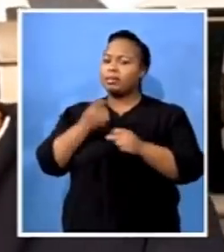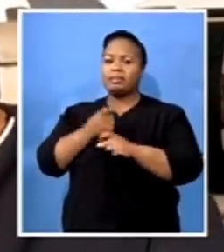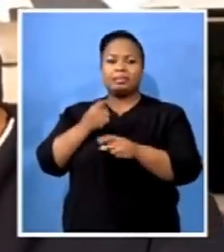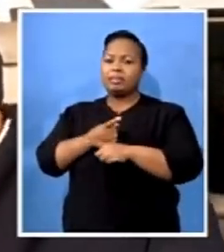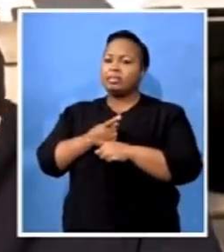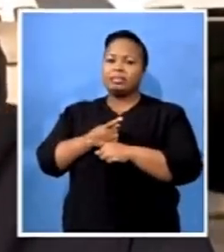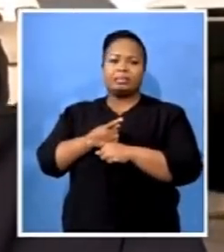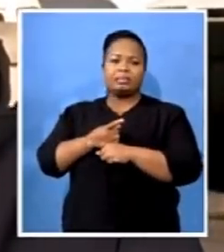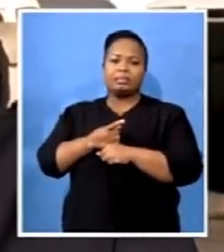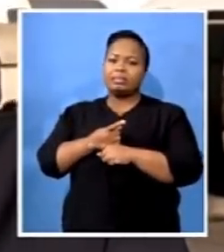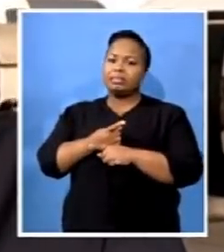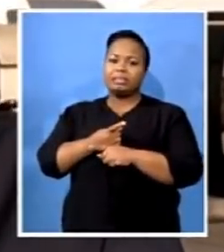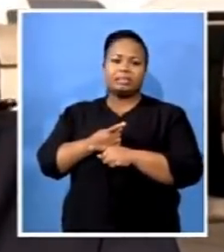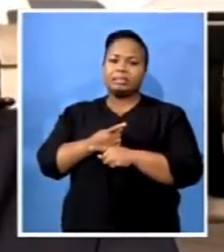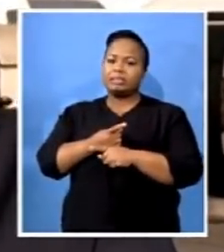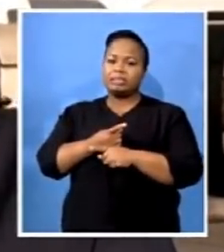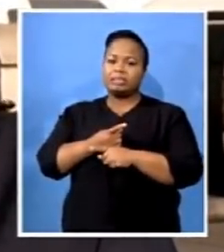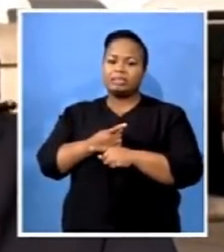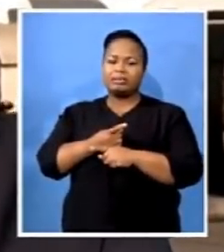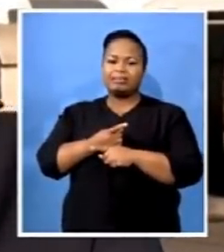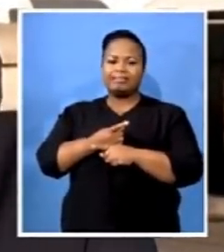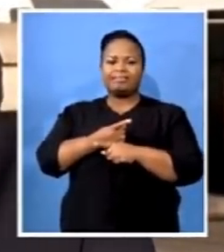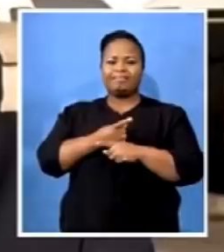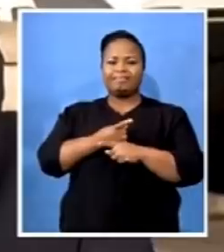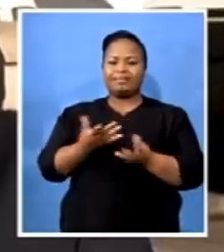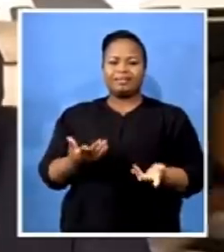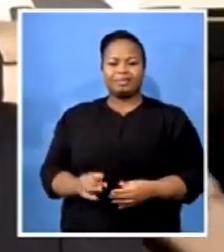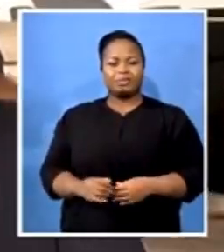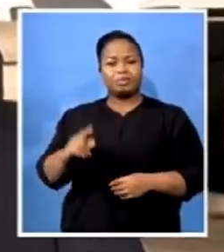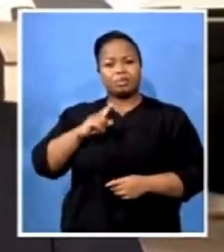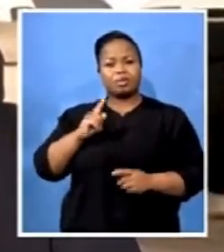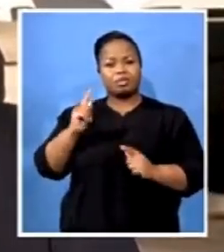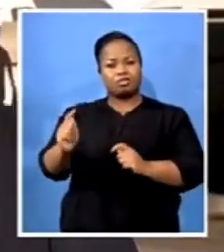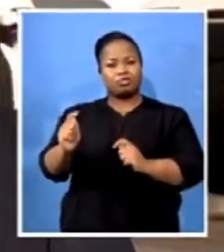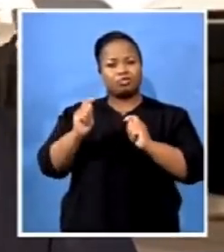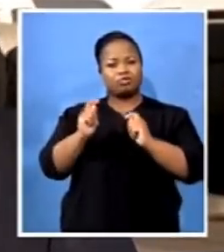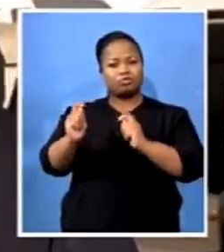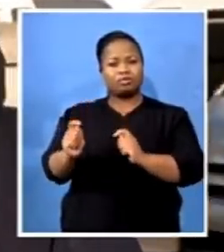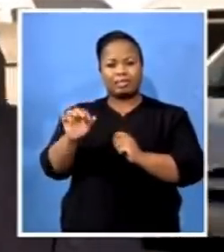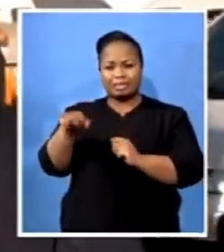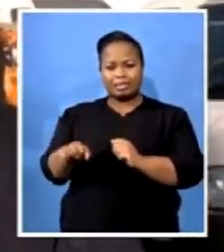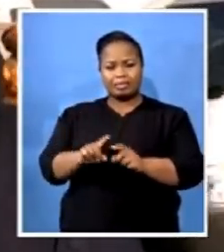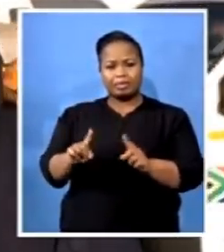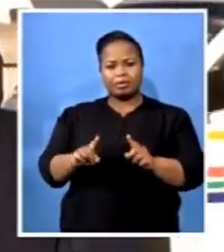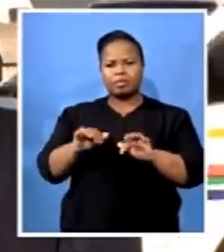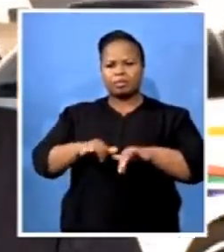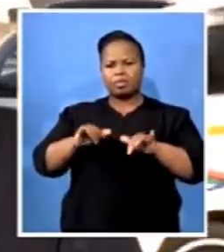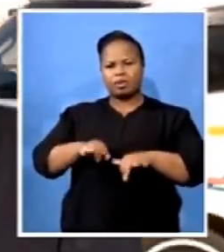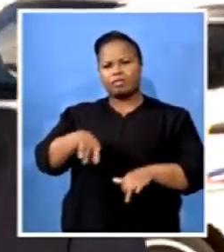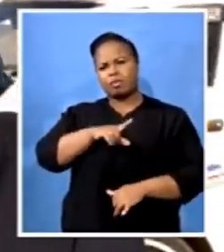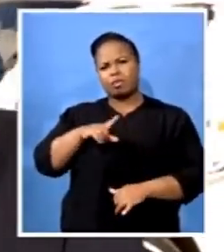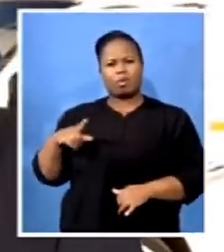it was not the same. They were traveling, but I had to wait for a little bit long in the